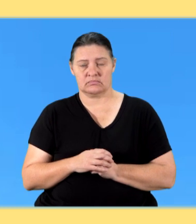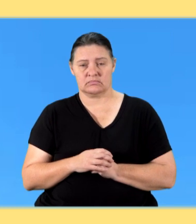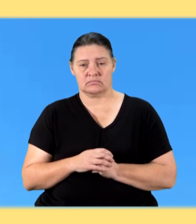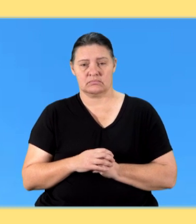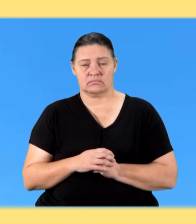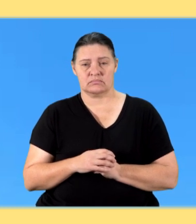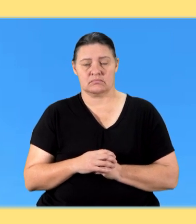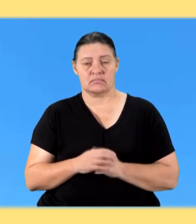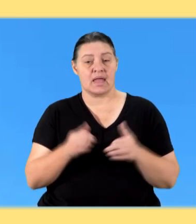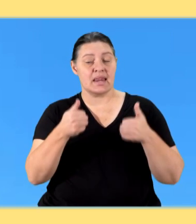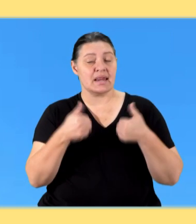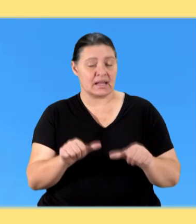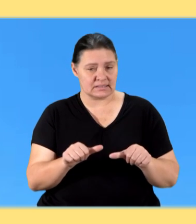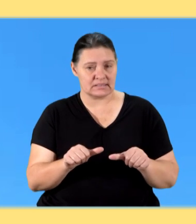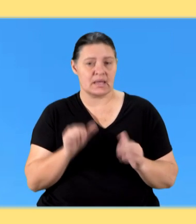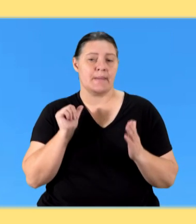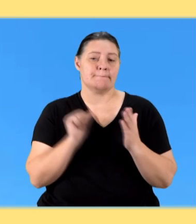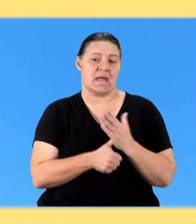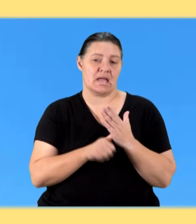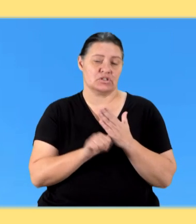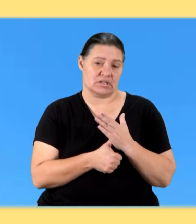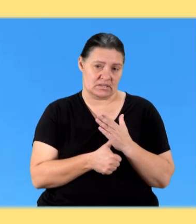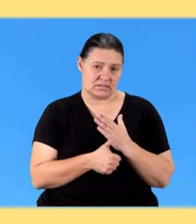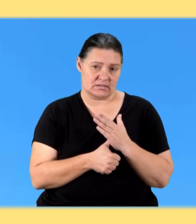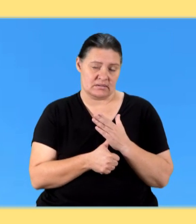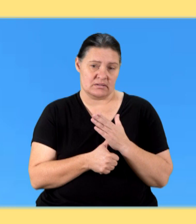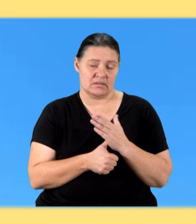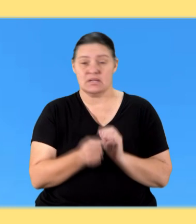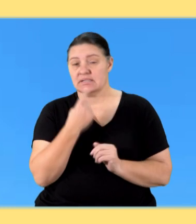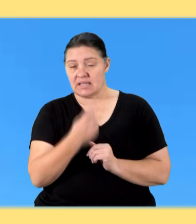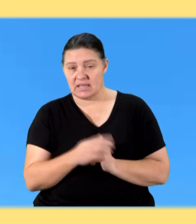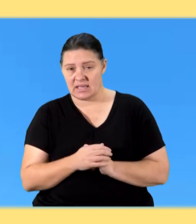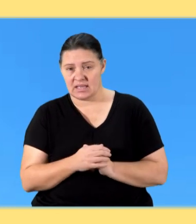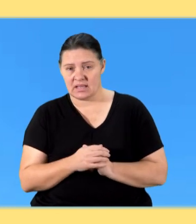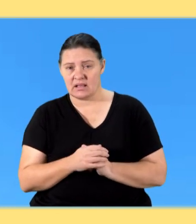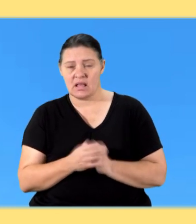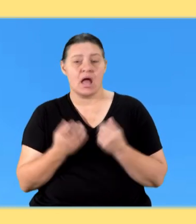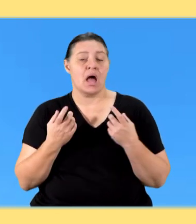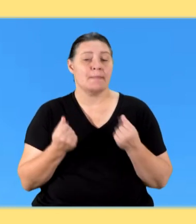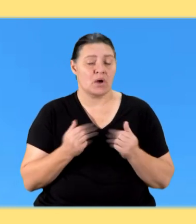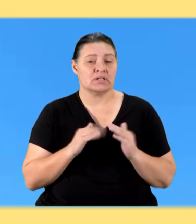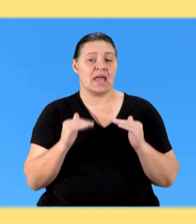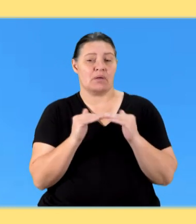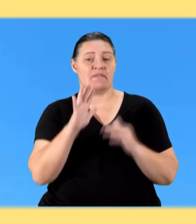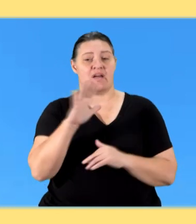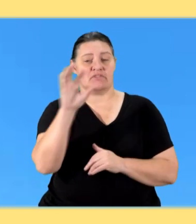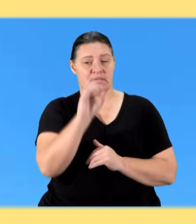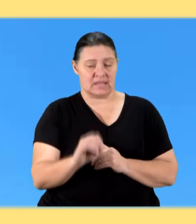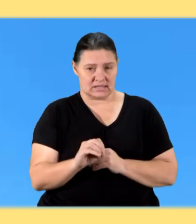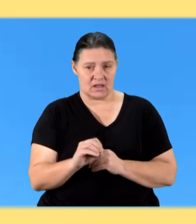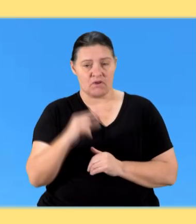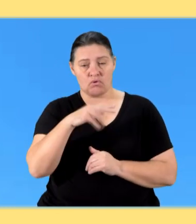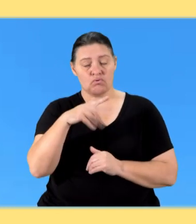312. The next one becomes pension fund. It says, an amount equal